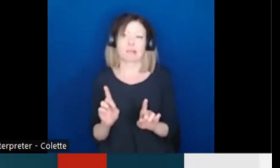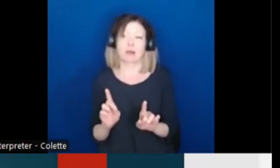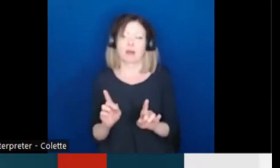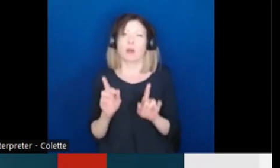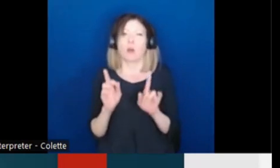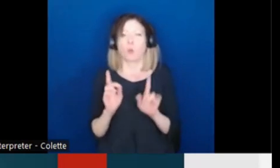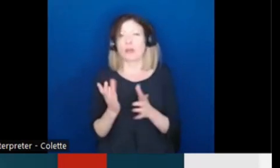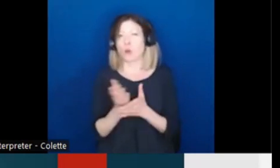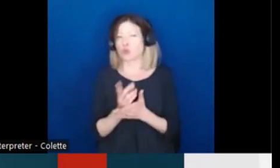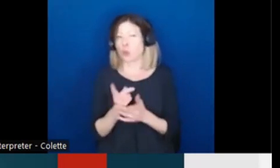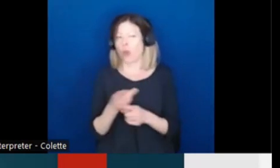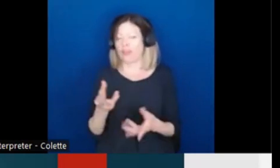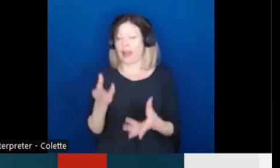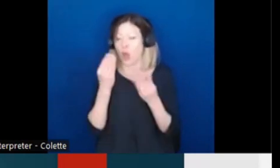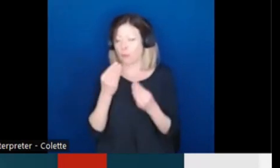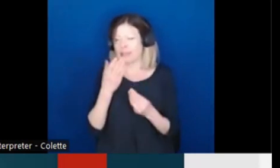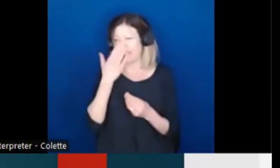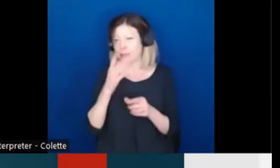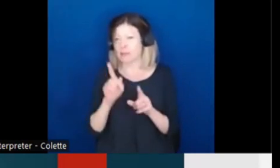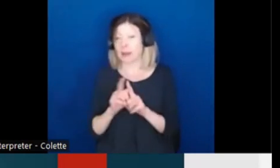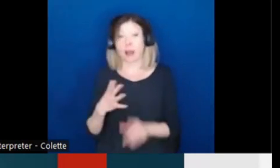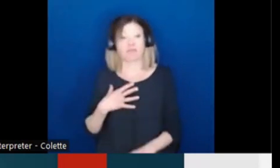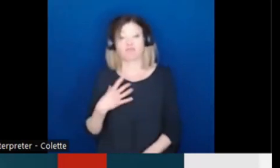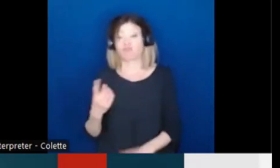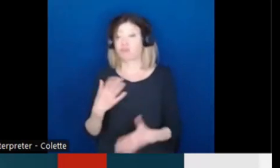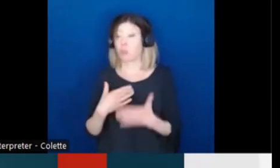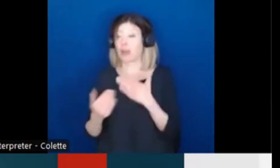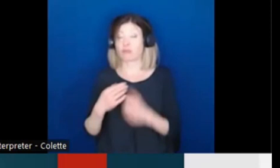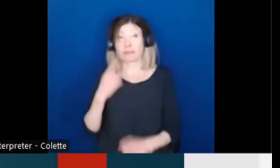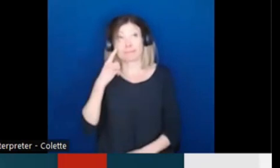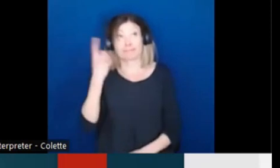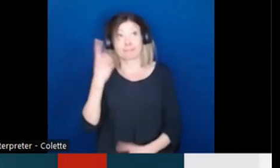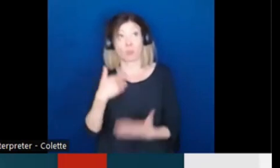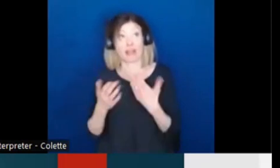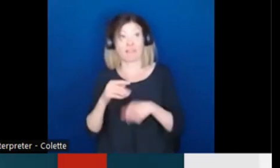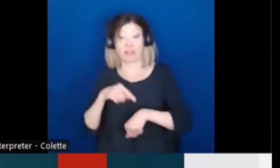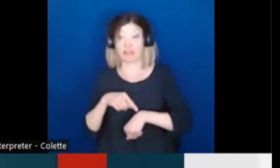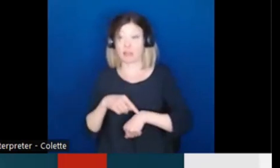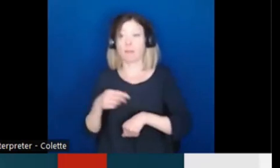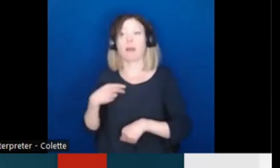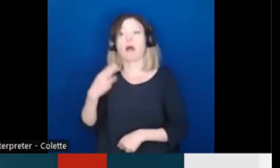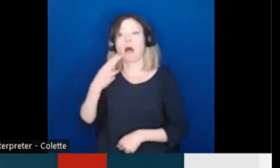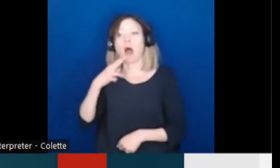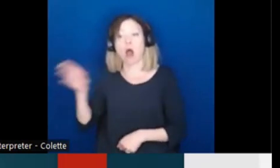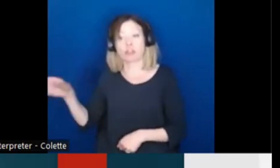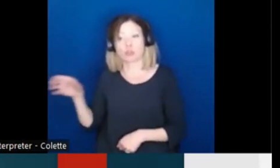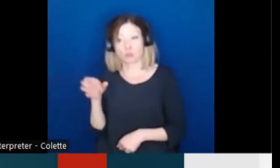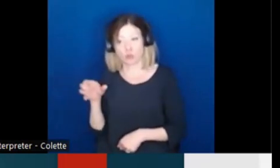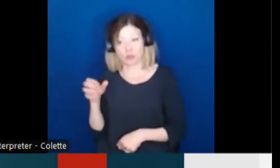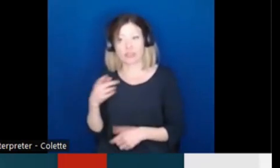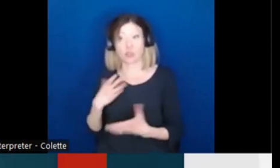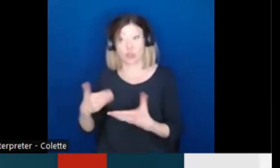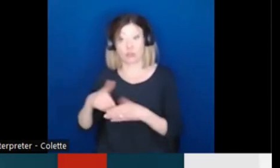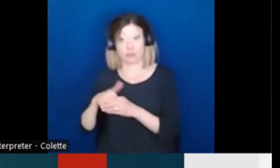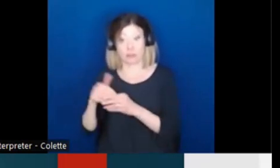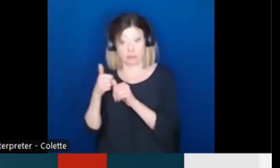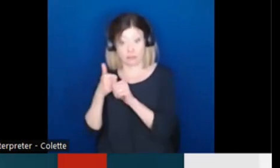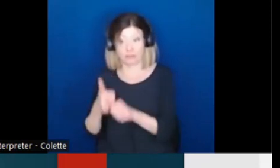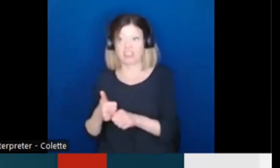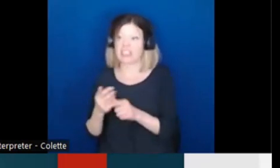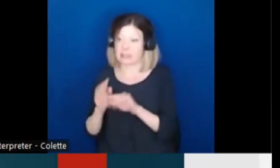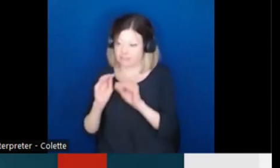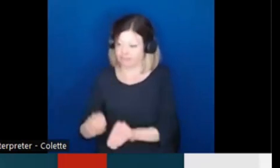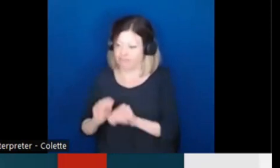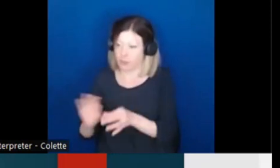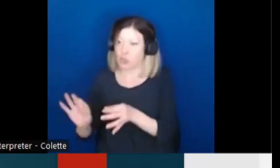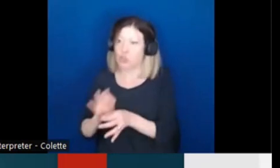time. Their aunt was living with them, so she was quite involved in things like the sewing for the girls